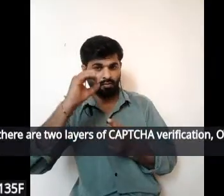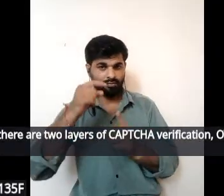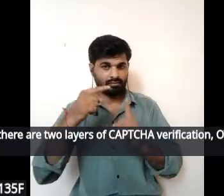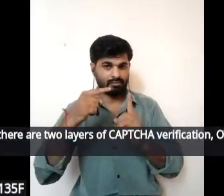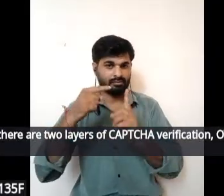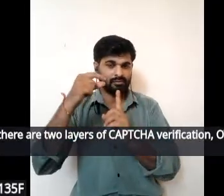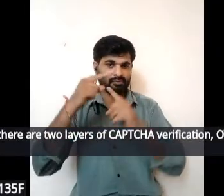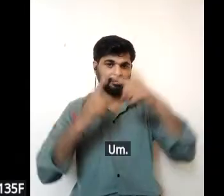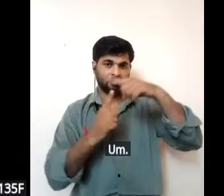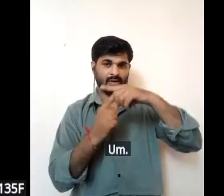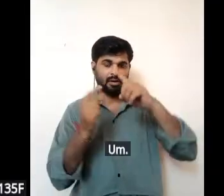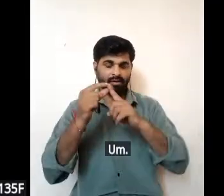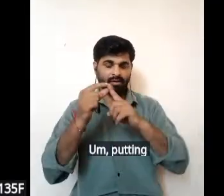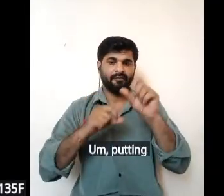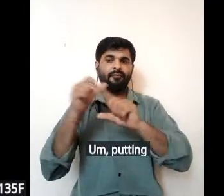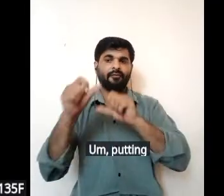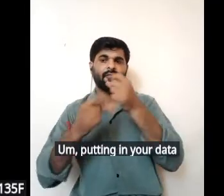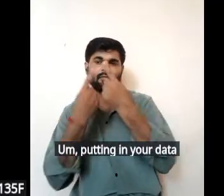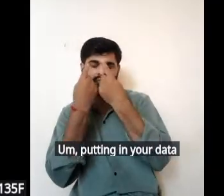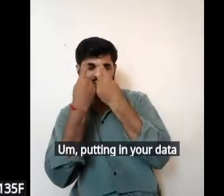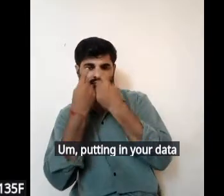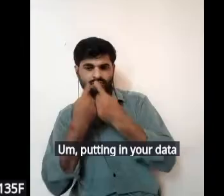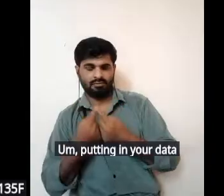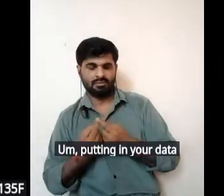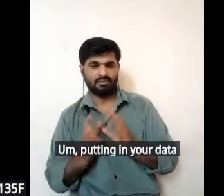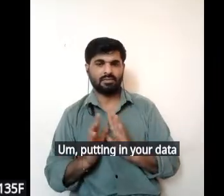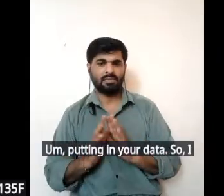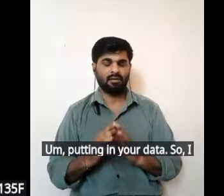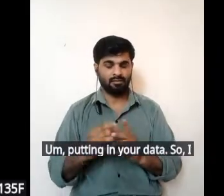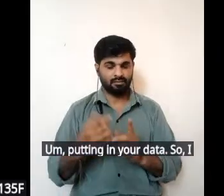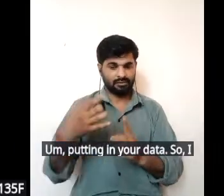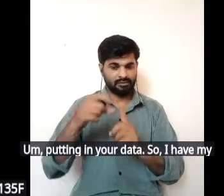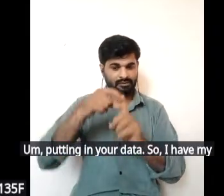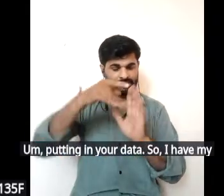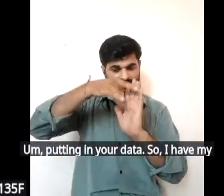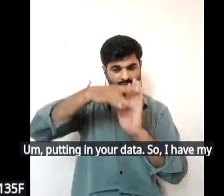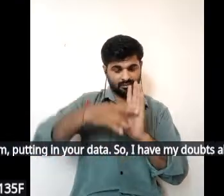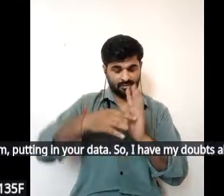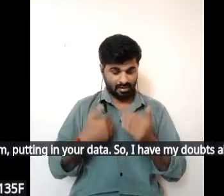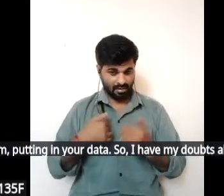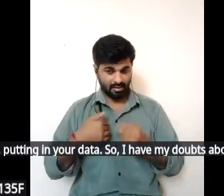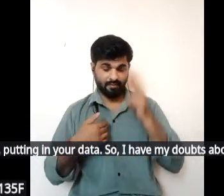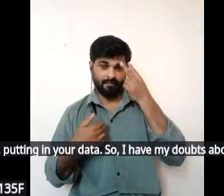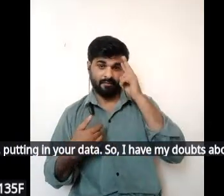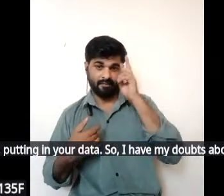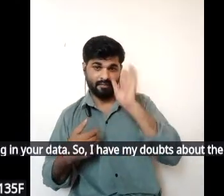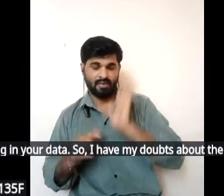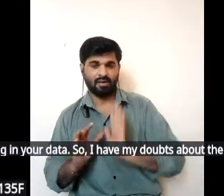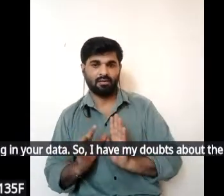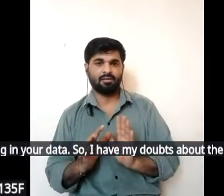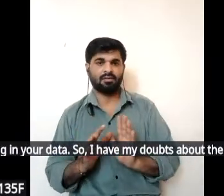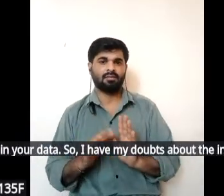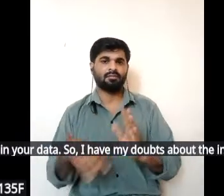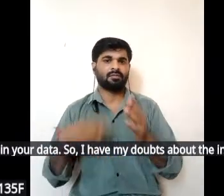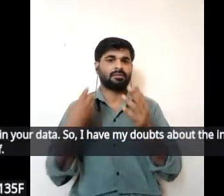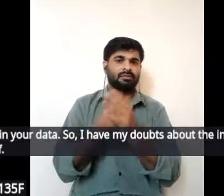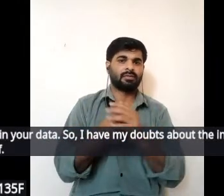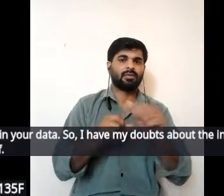um, putting in your data. So I have my doubts about the inclusivity of the process